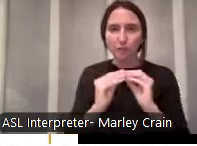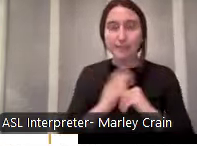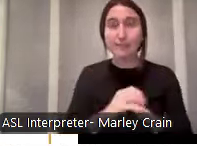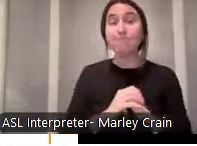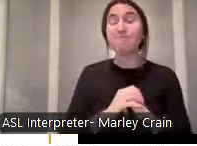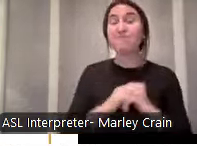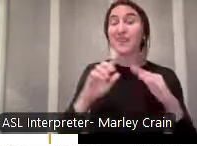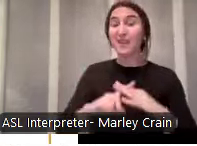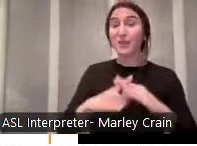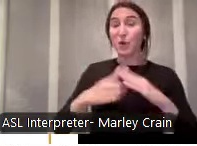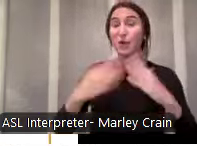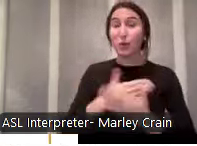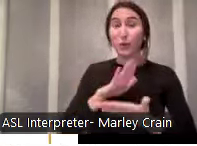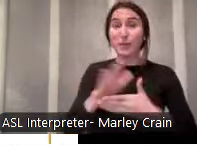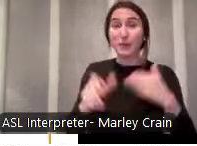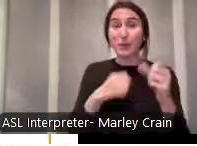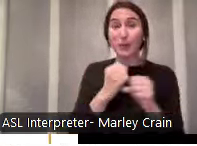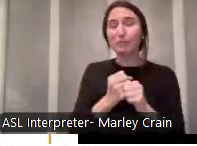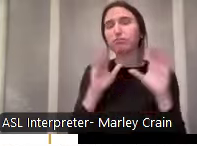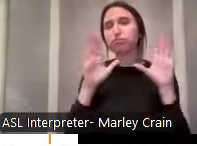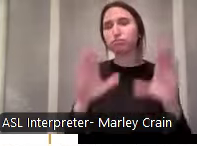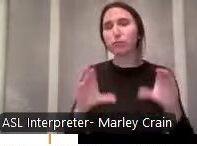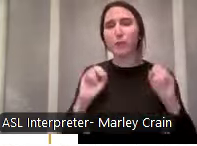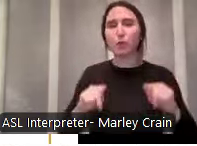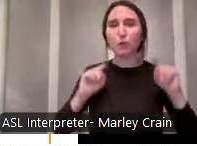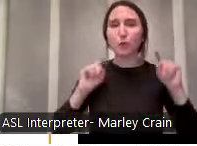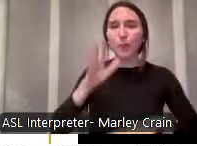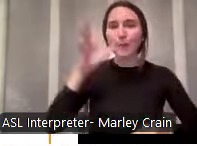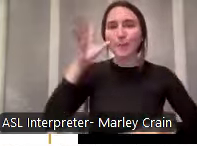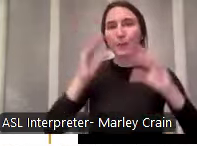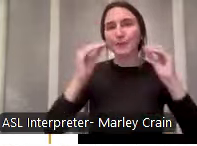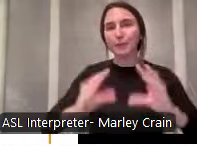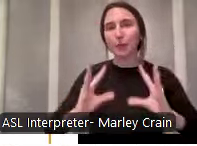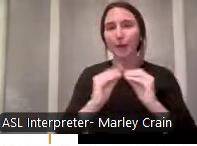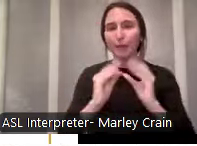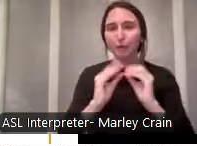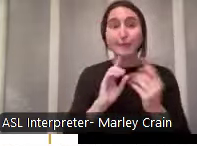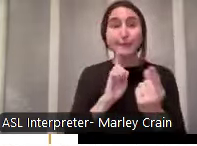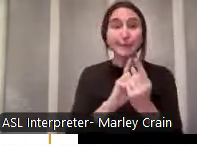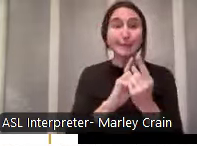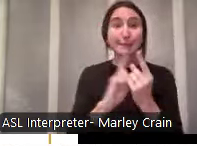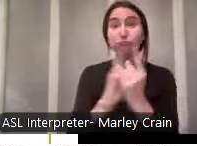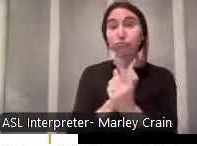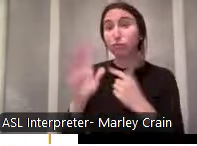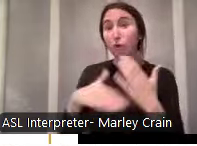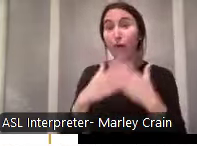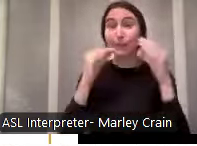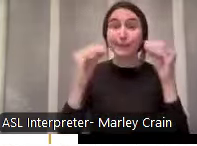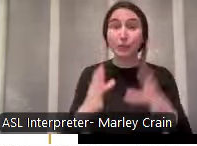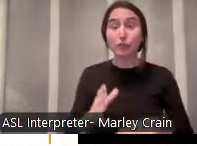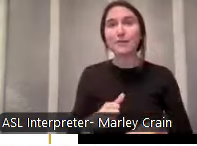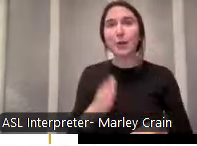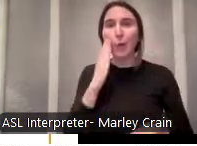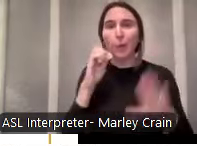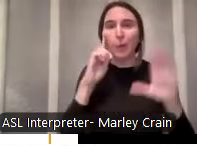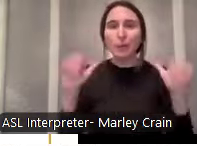understand what your child's year will be like, find out who their teachers are. And we also do have a webinar